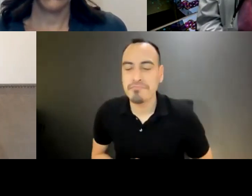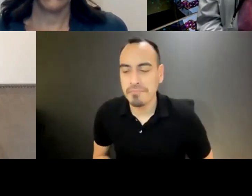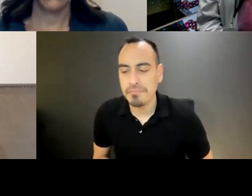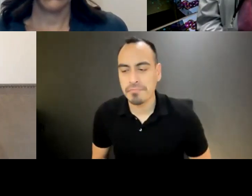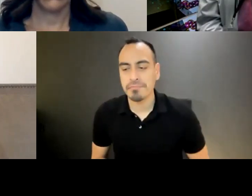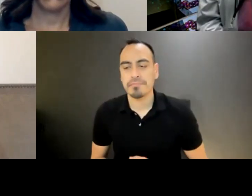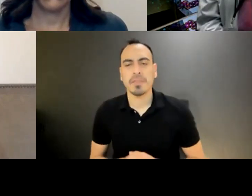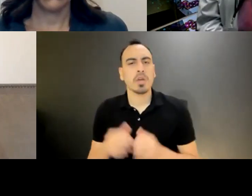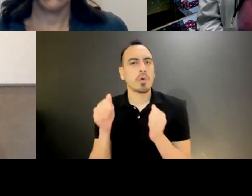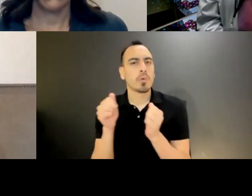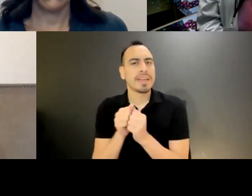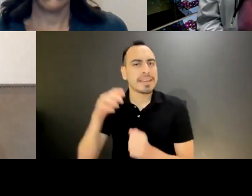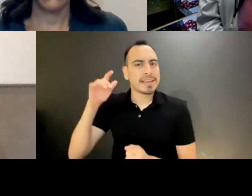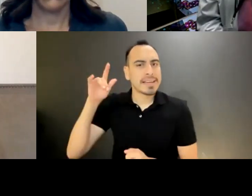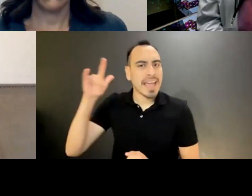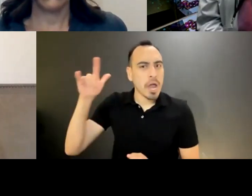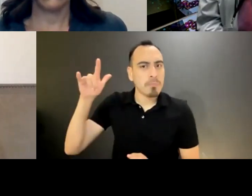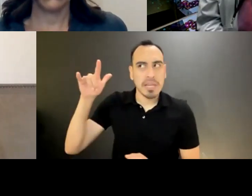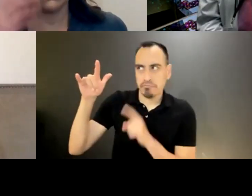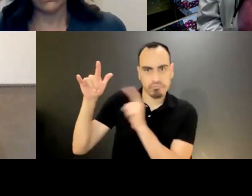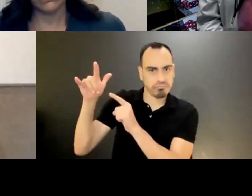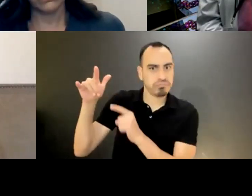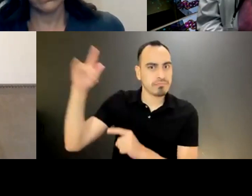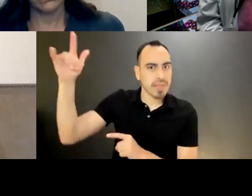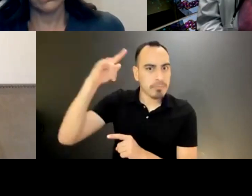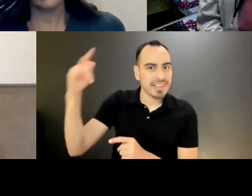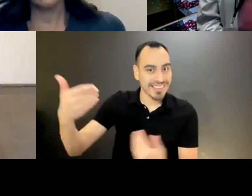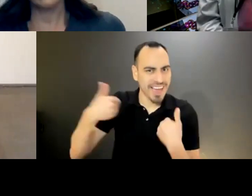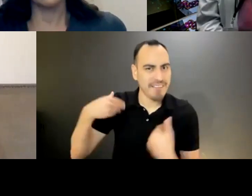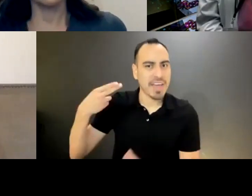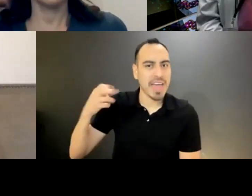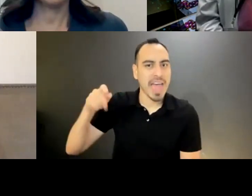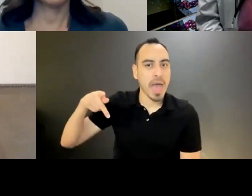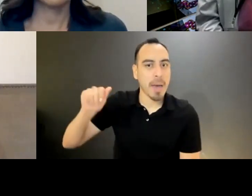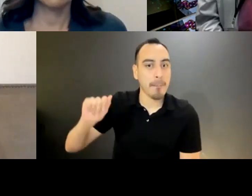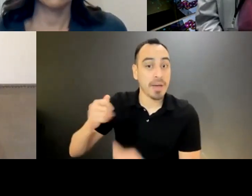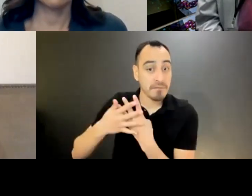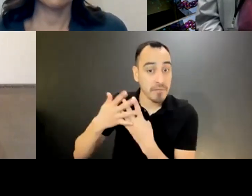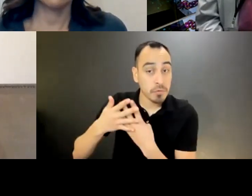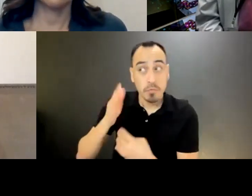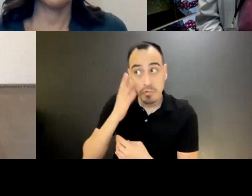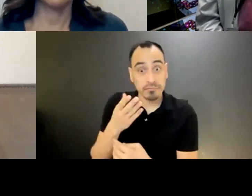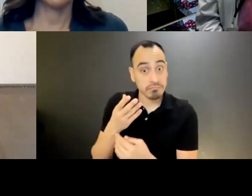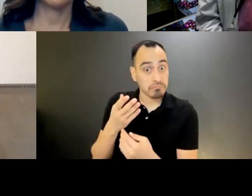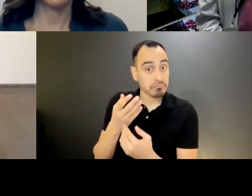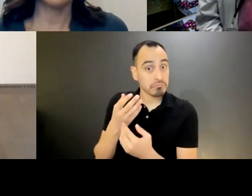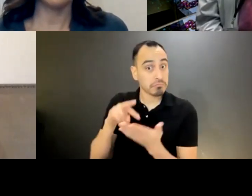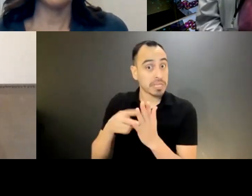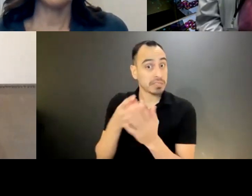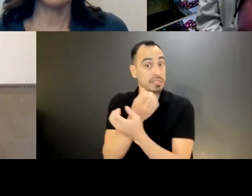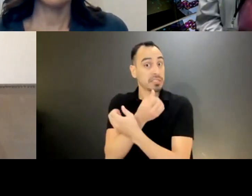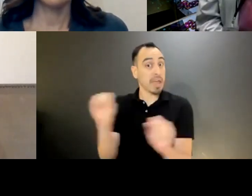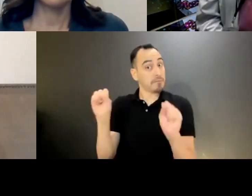With airplanes having Hepa filters, does that mean it's going to be safe to travel?